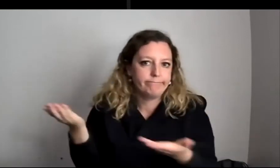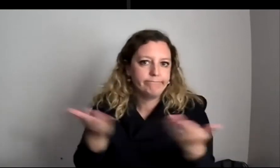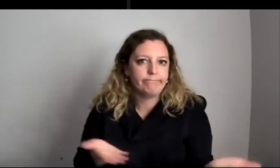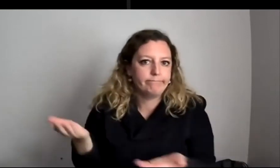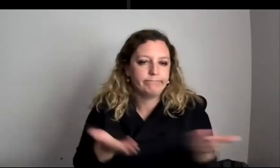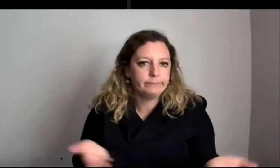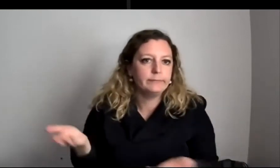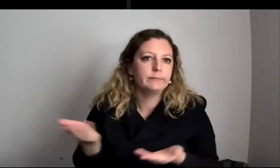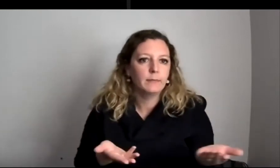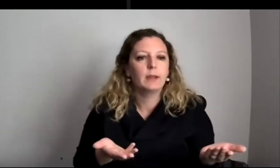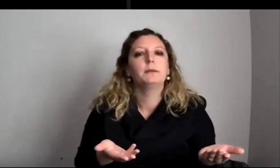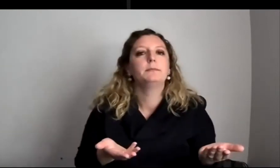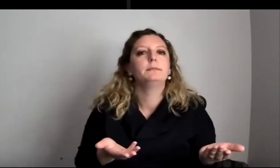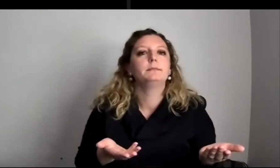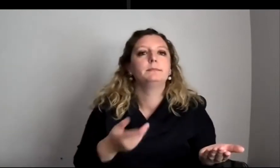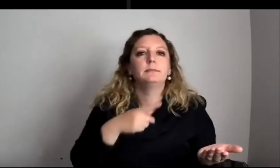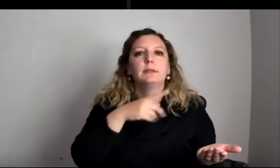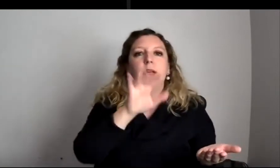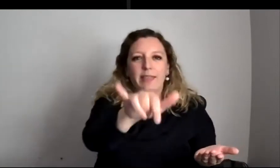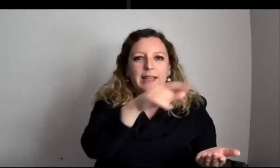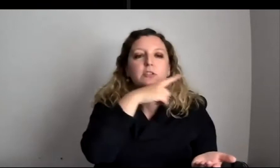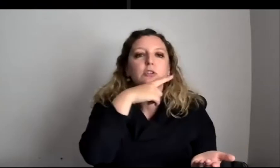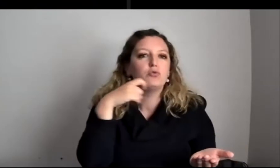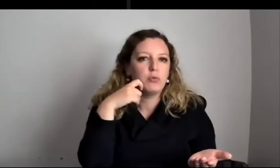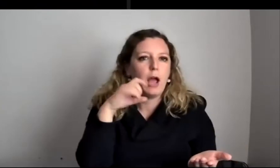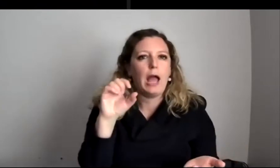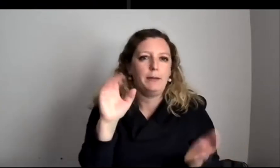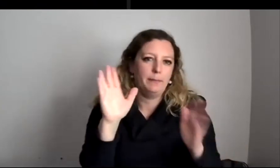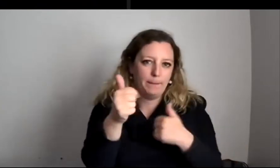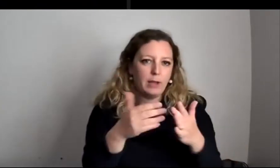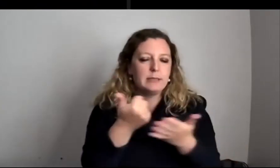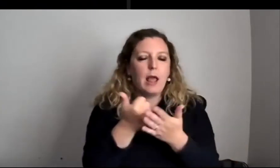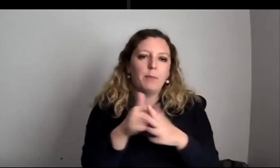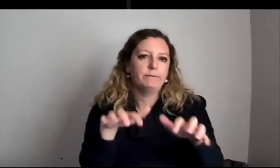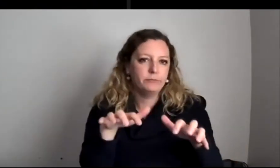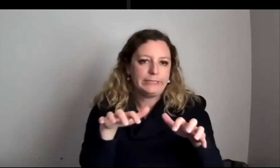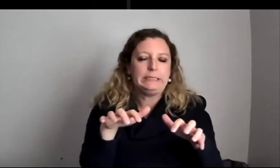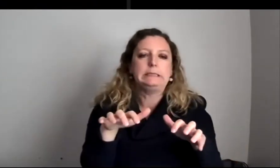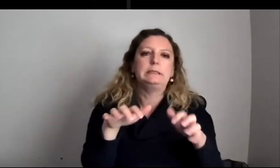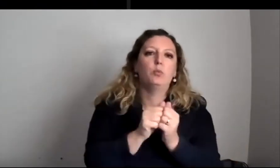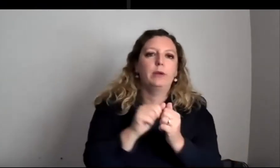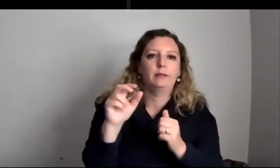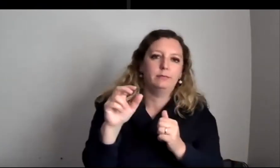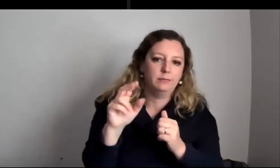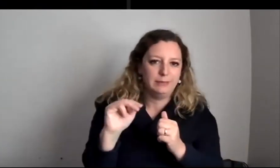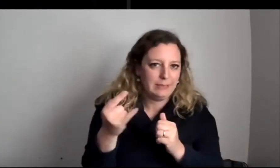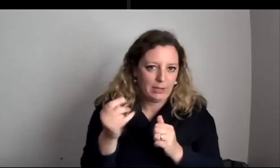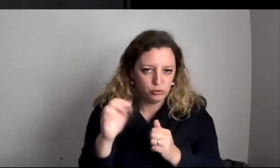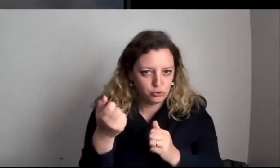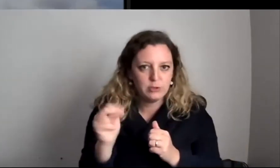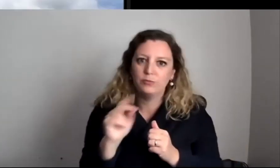our backs. This is a dry shipper with liquid nitrogen in there to help freeze our samples. So we're quite a sight to